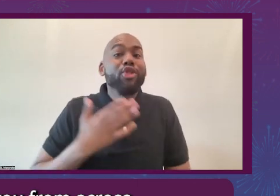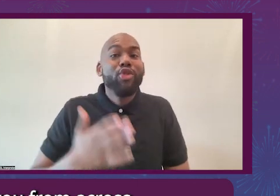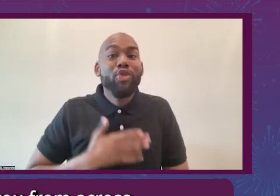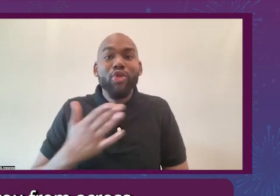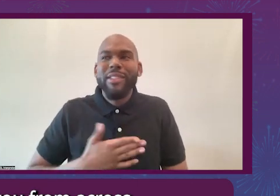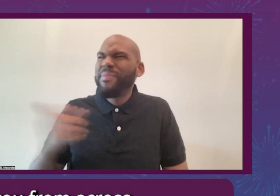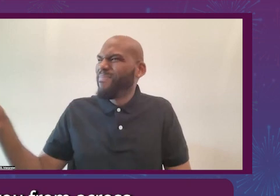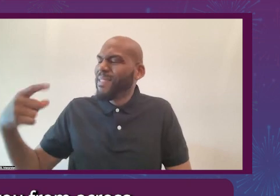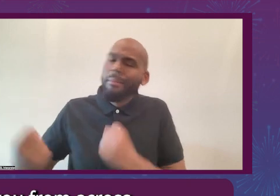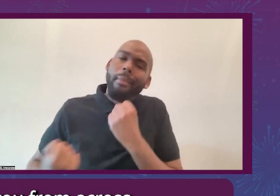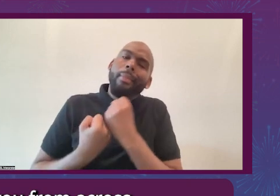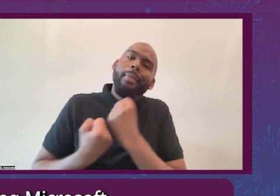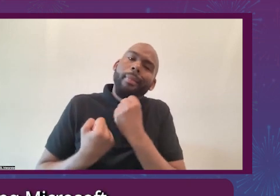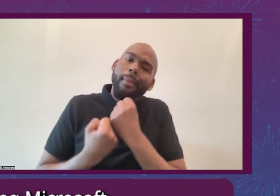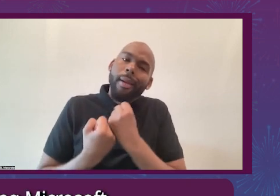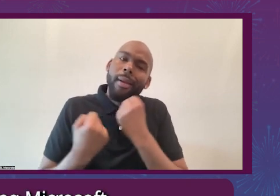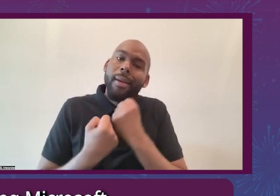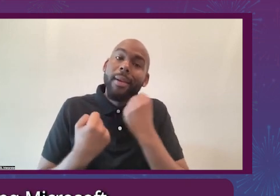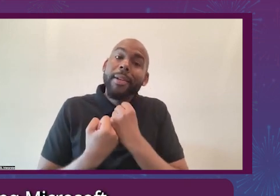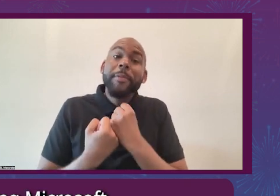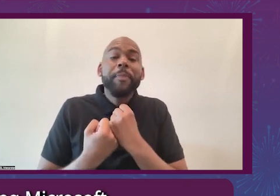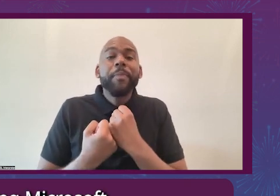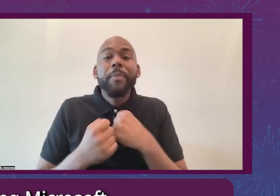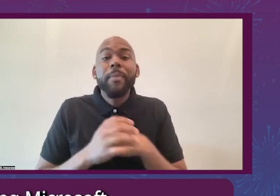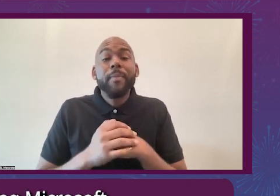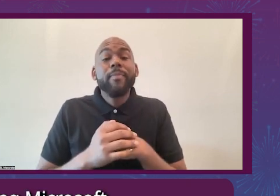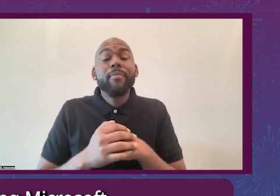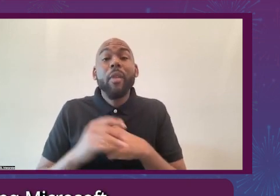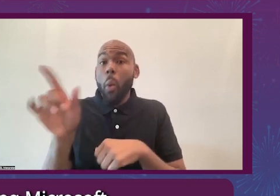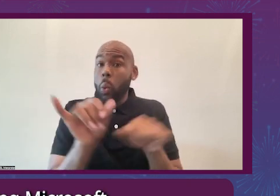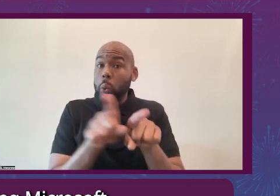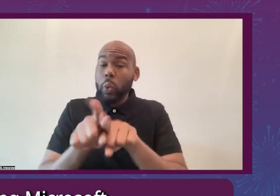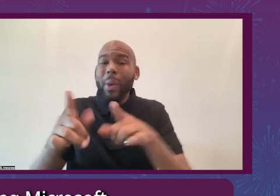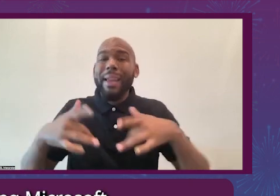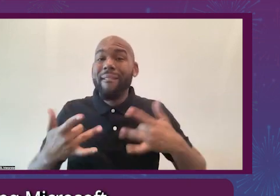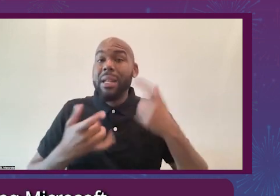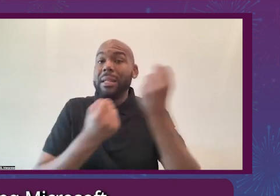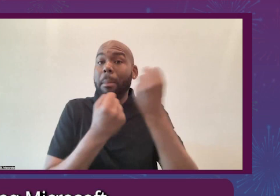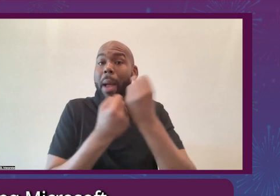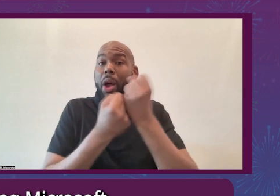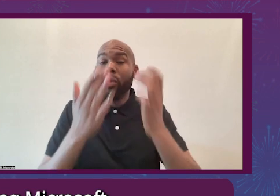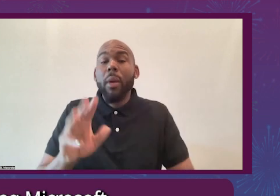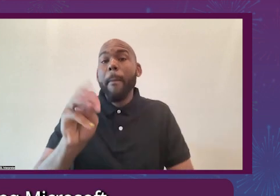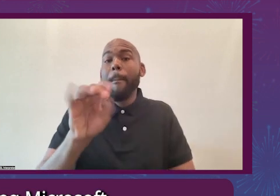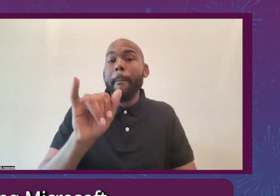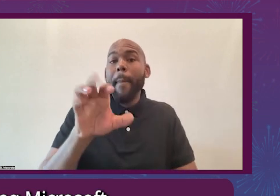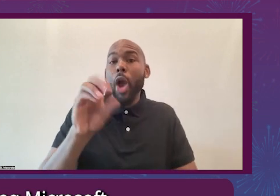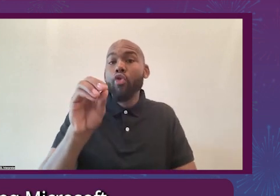generously supported by our event sponsors, including